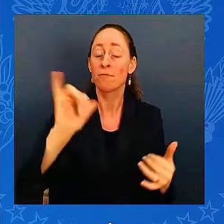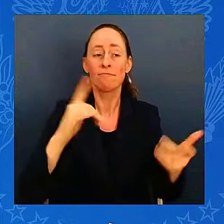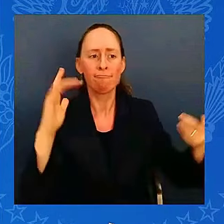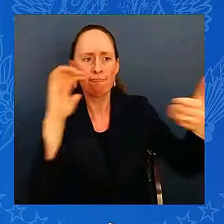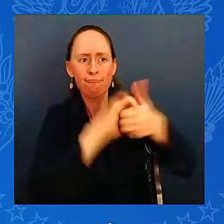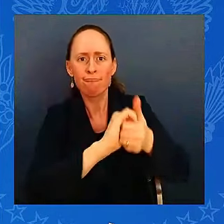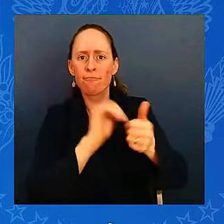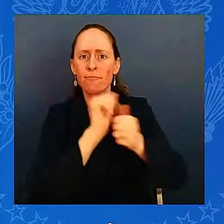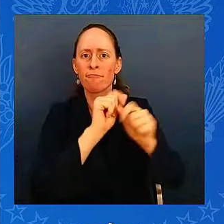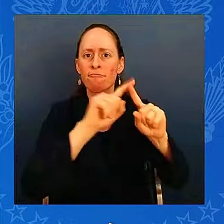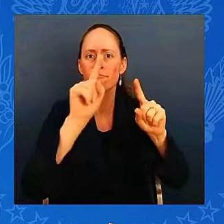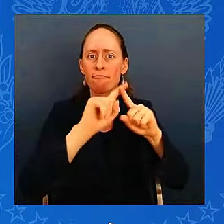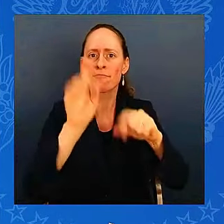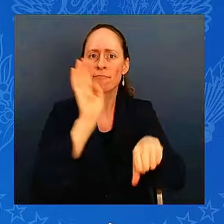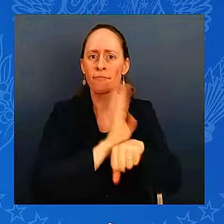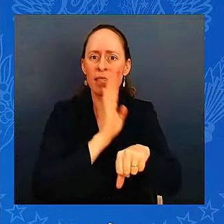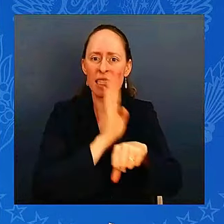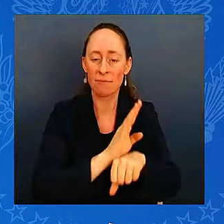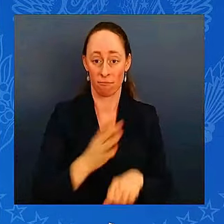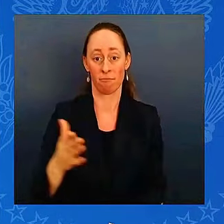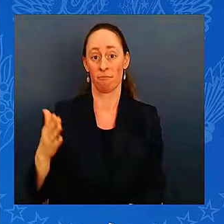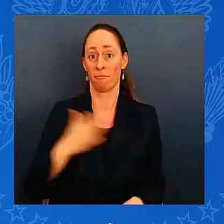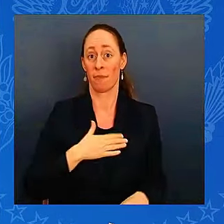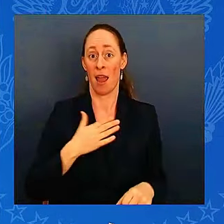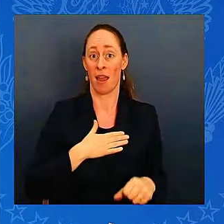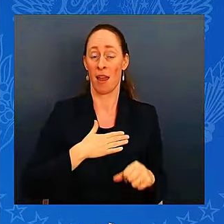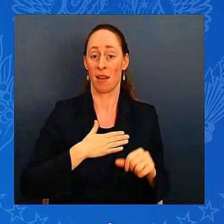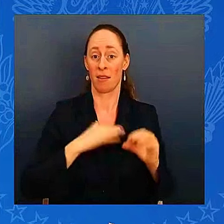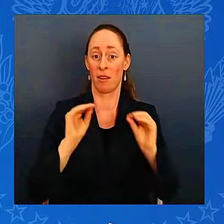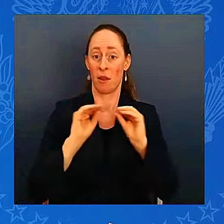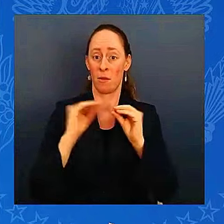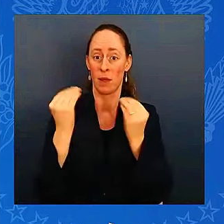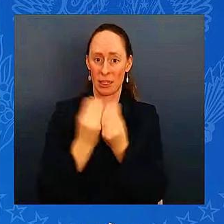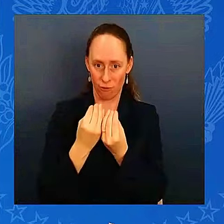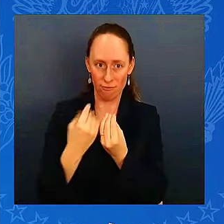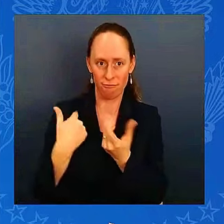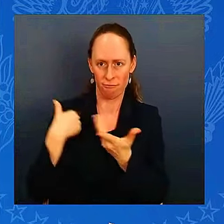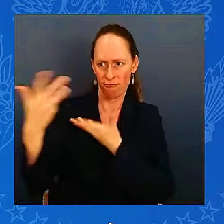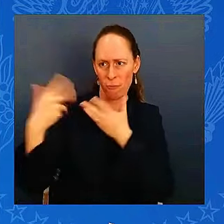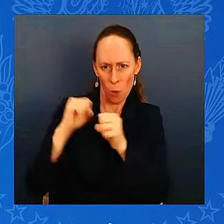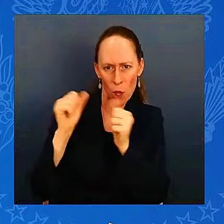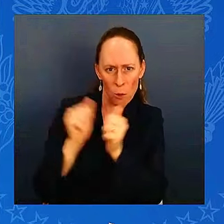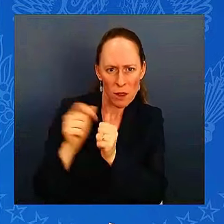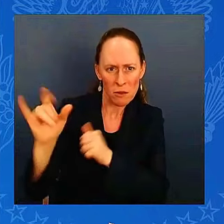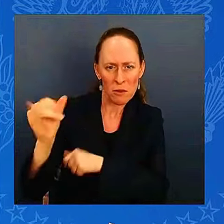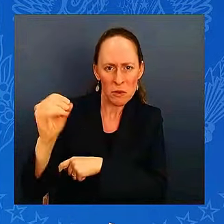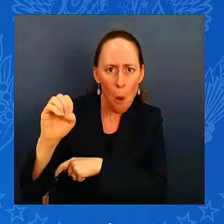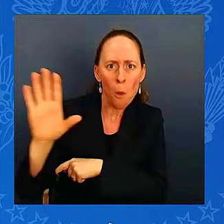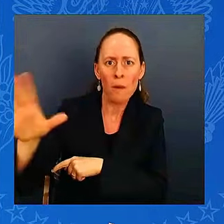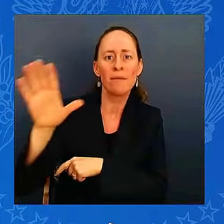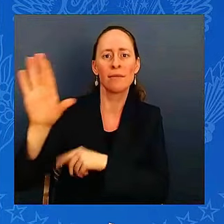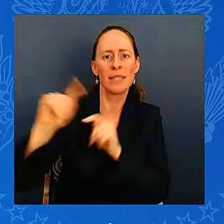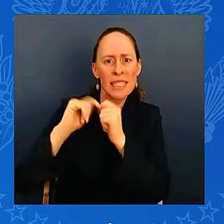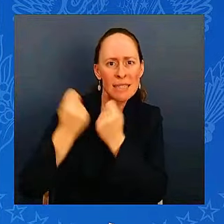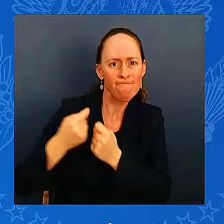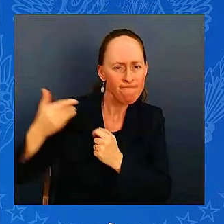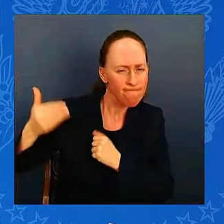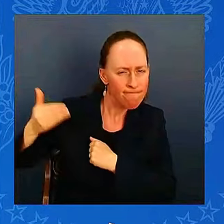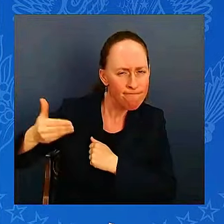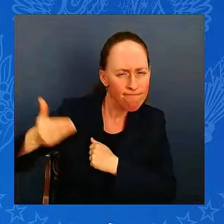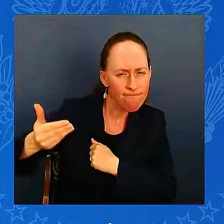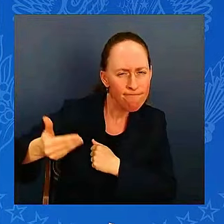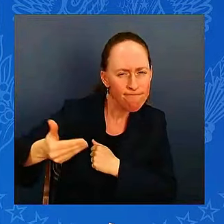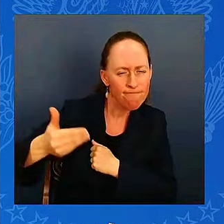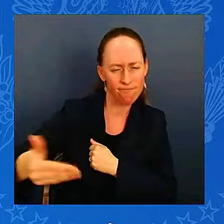closely with him and his team. We are committed to doing everything we can to build on the climate progress that he